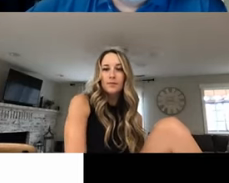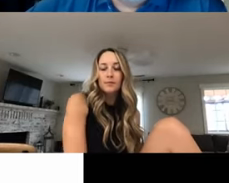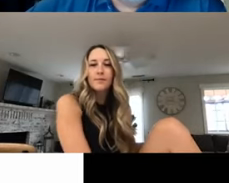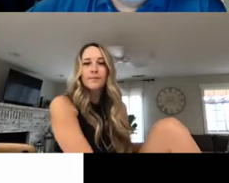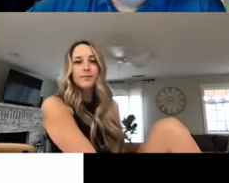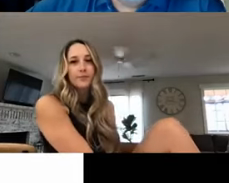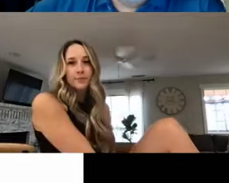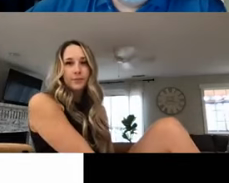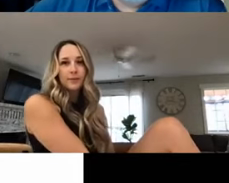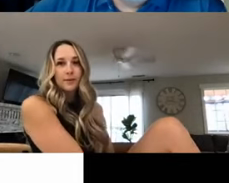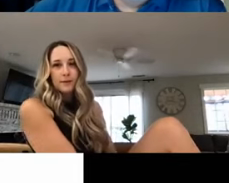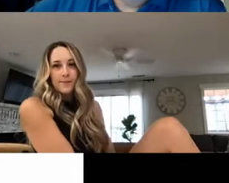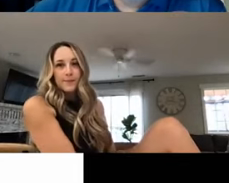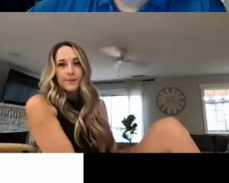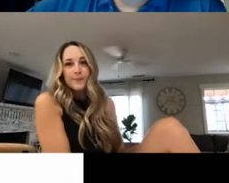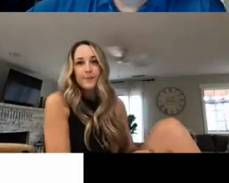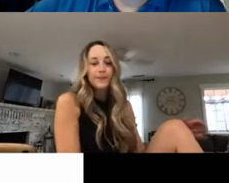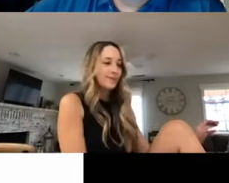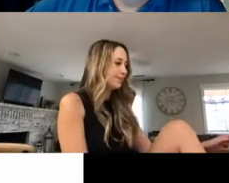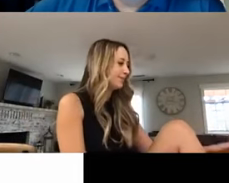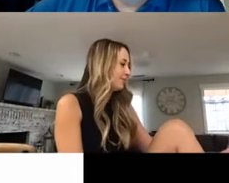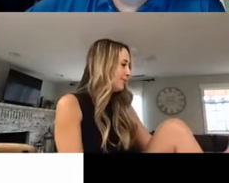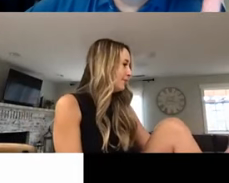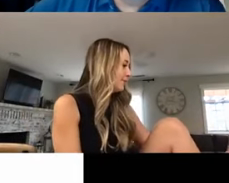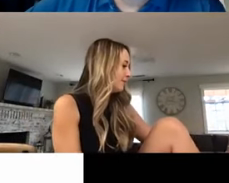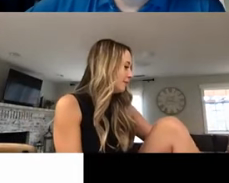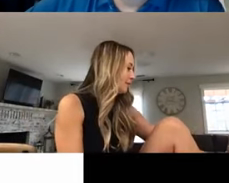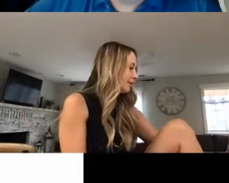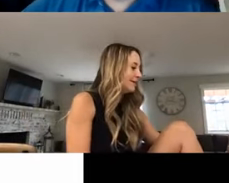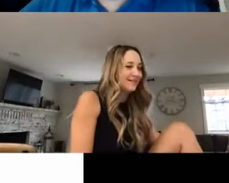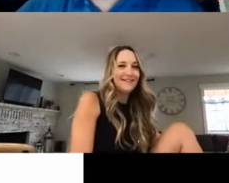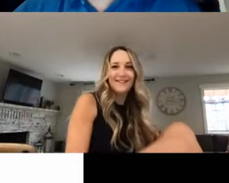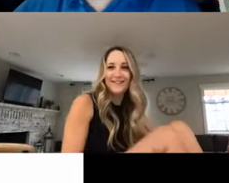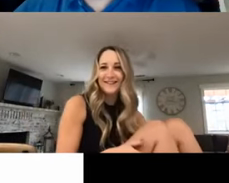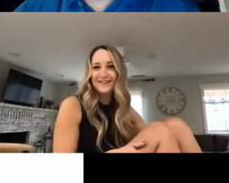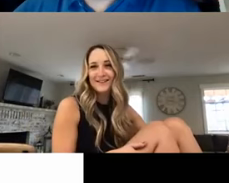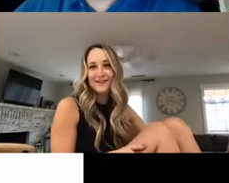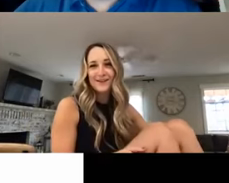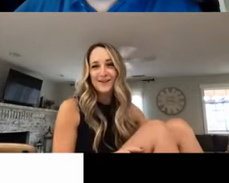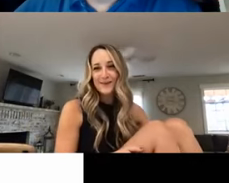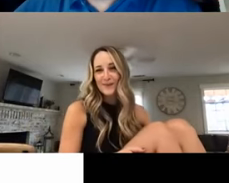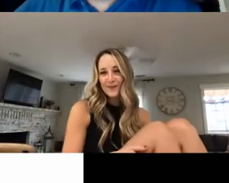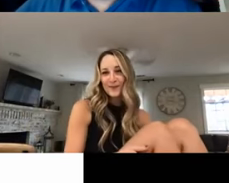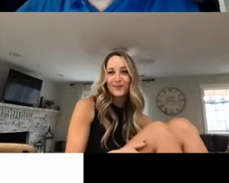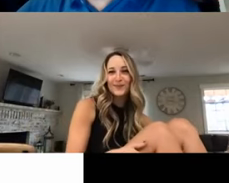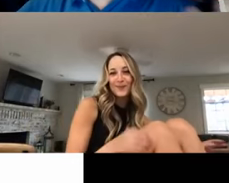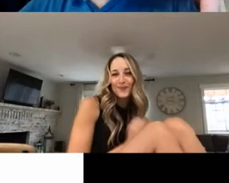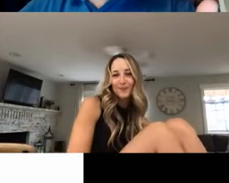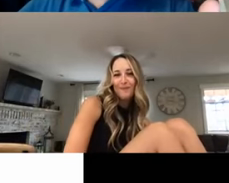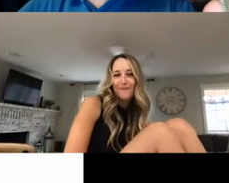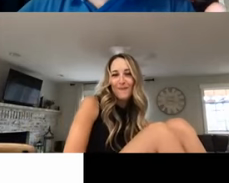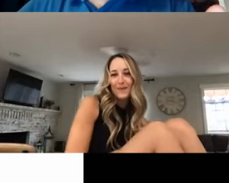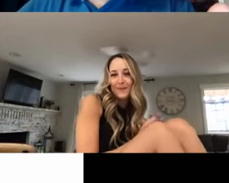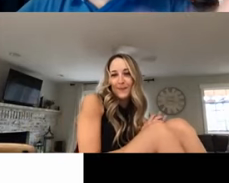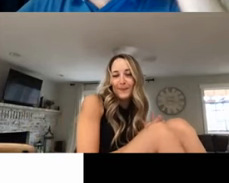Latin? Anyone? Bueller? No, no one here speaks Latin. Exactly. So once you got that